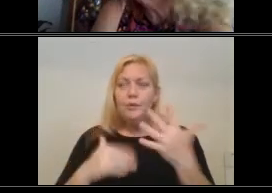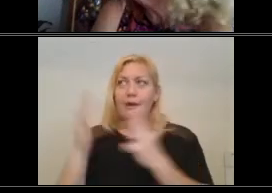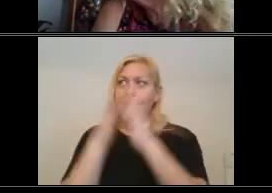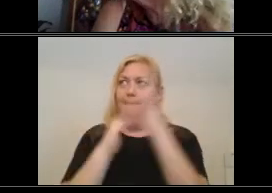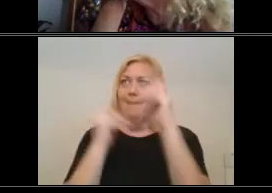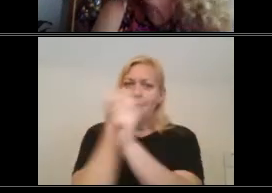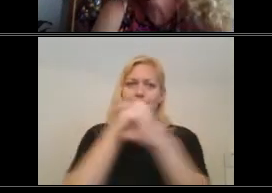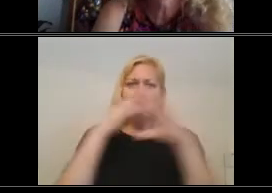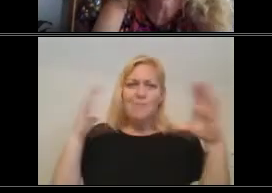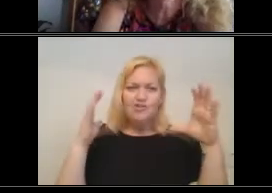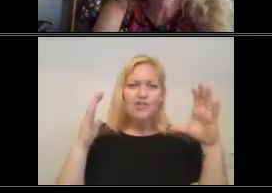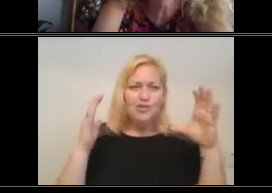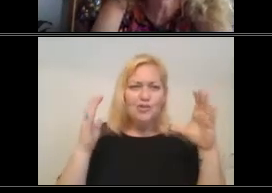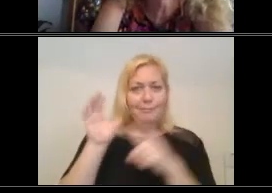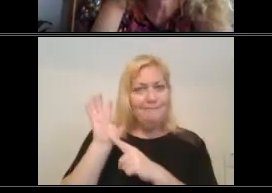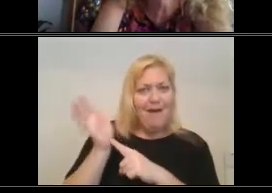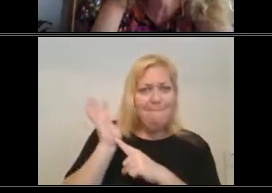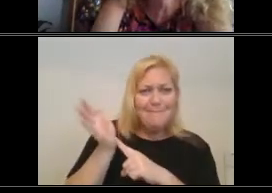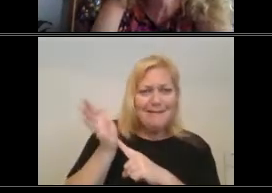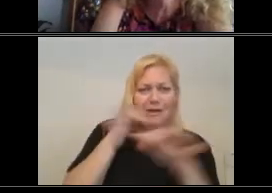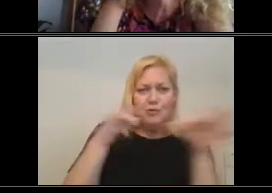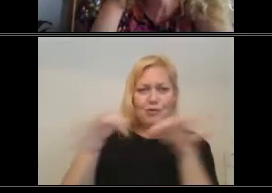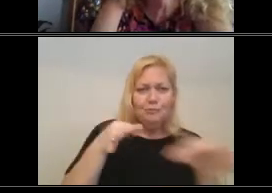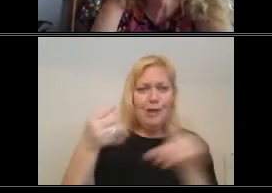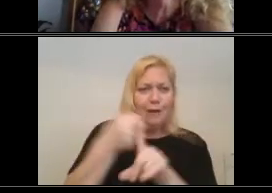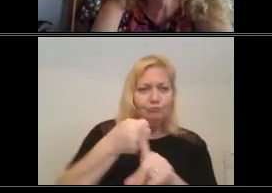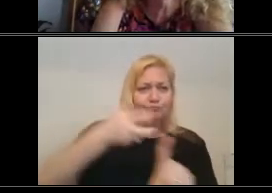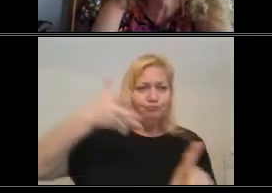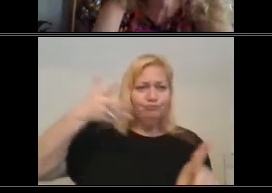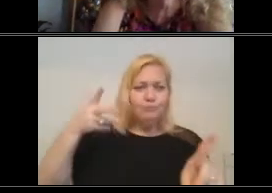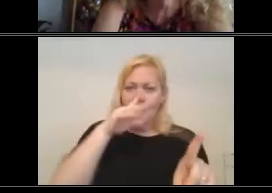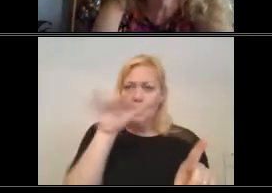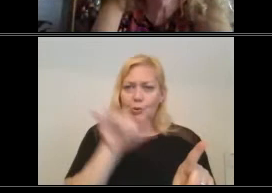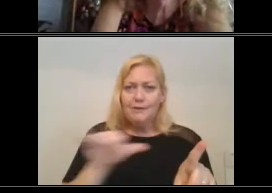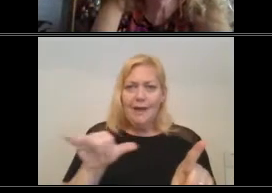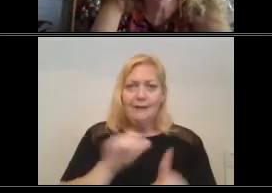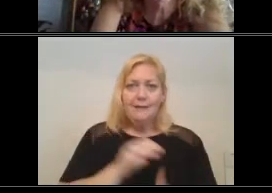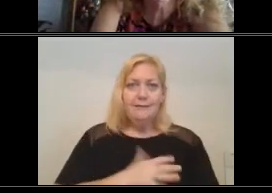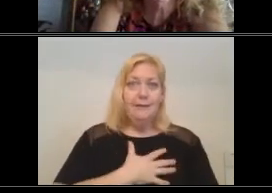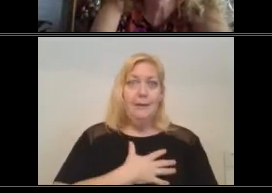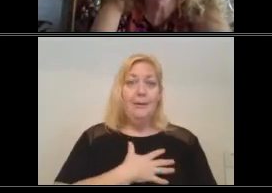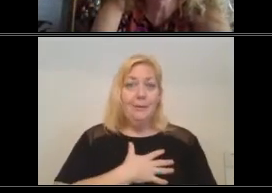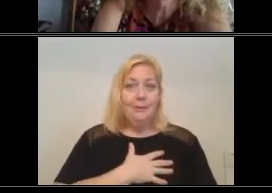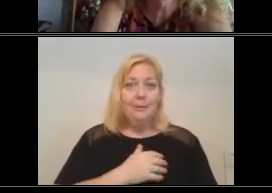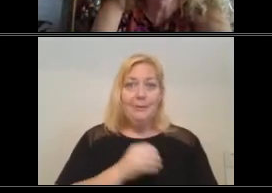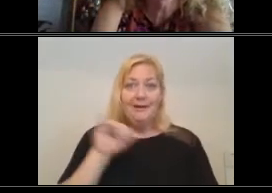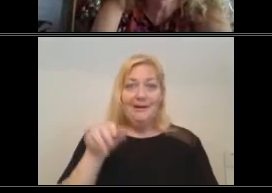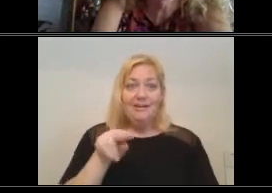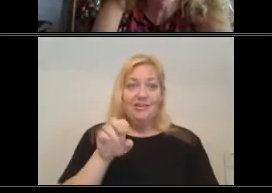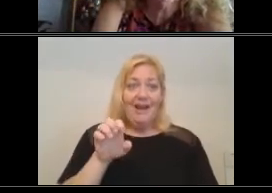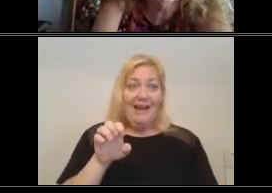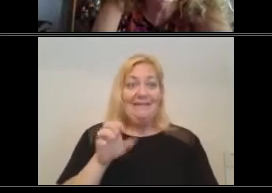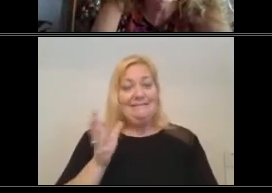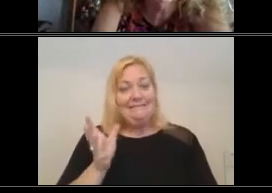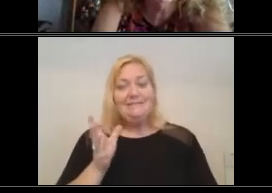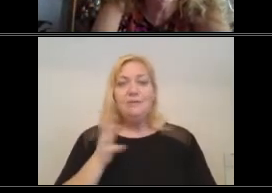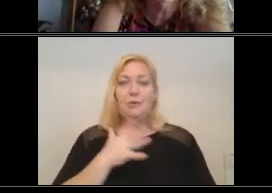us through in about 5 minutes if you can. I hate to have to rush you. Oh my. Well, let's put it this